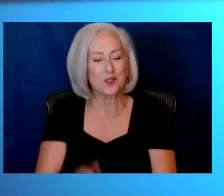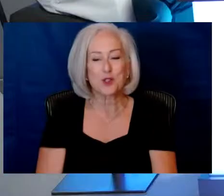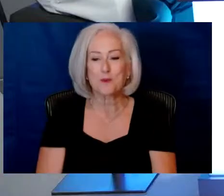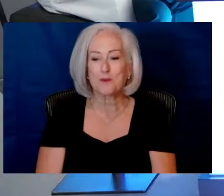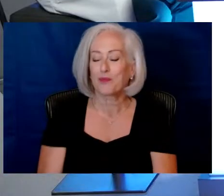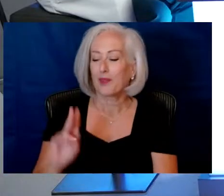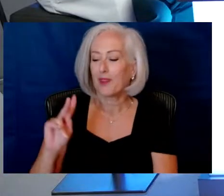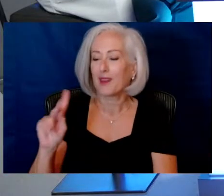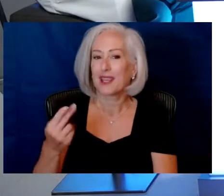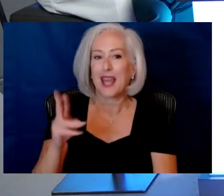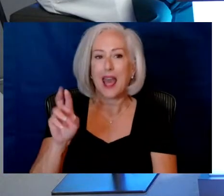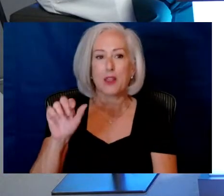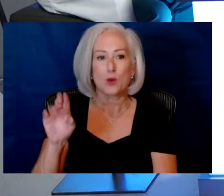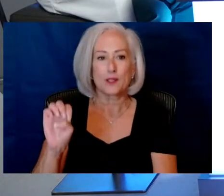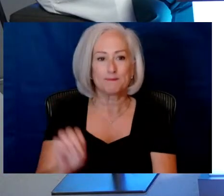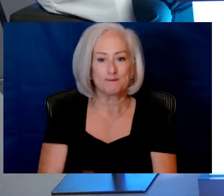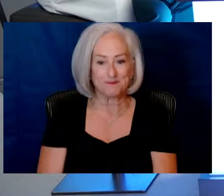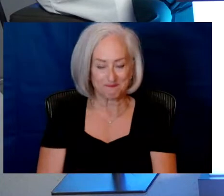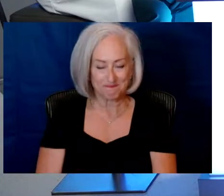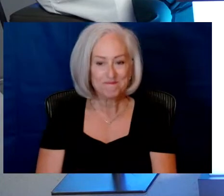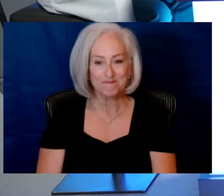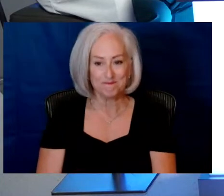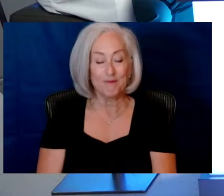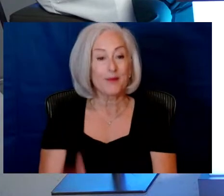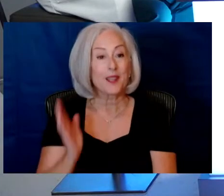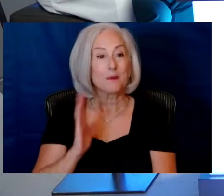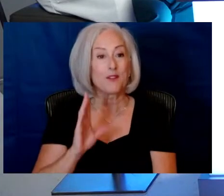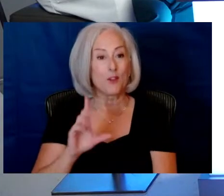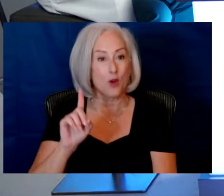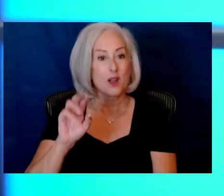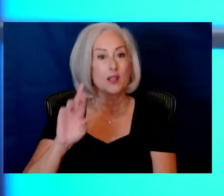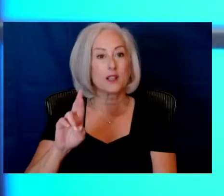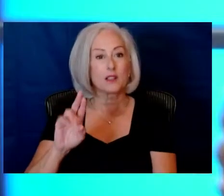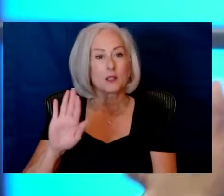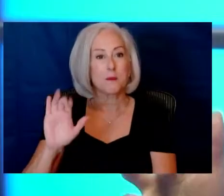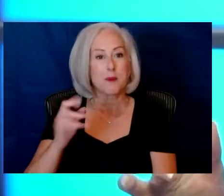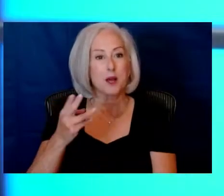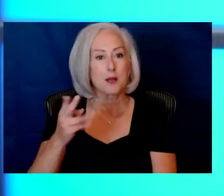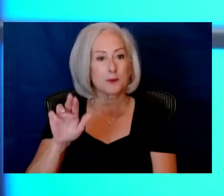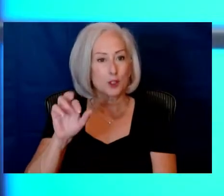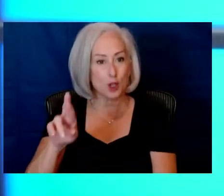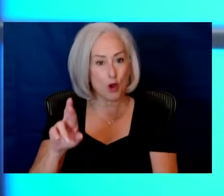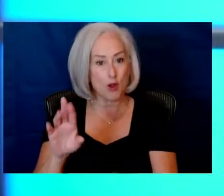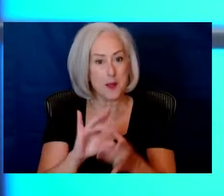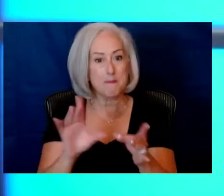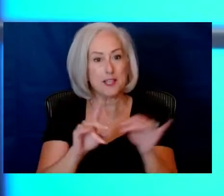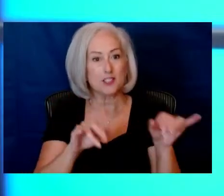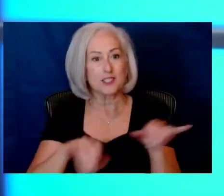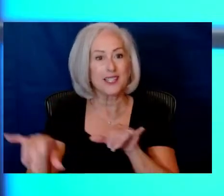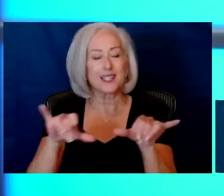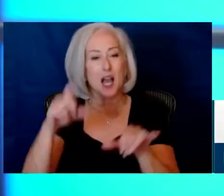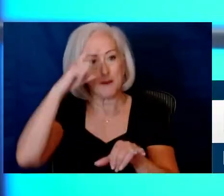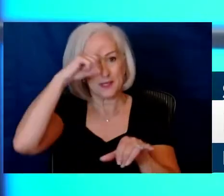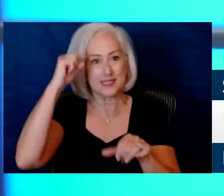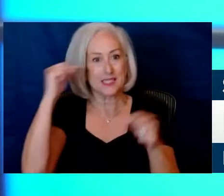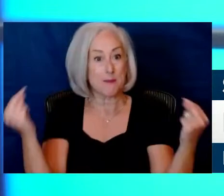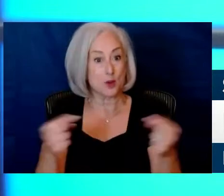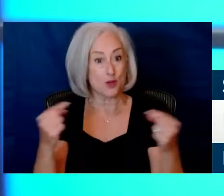from you? Yeah, I think earlier when Dr. Bhavsar was mentioning kind of our common summer injuries we see